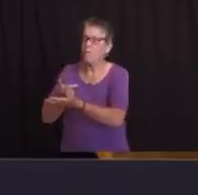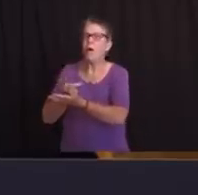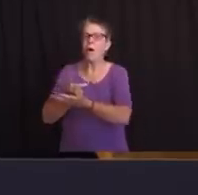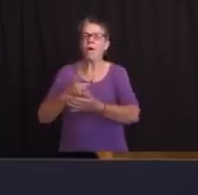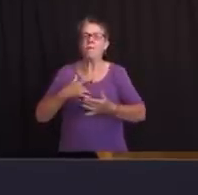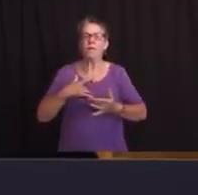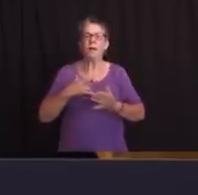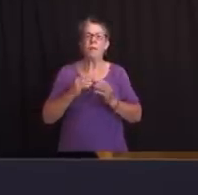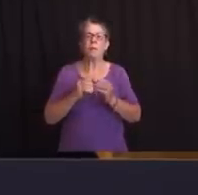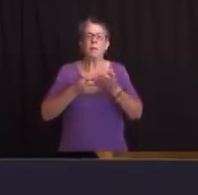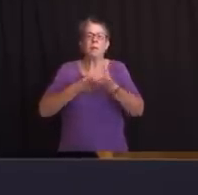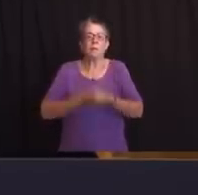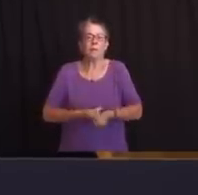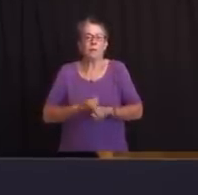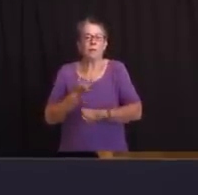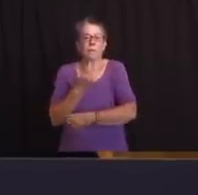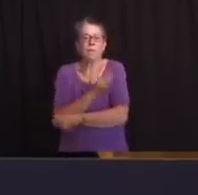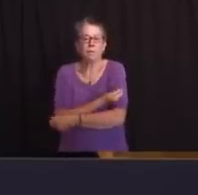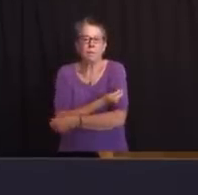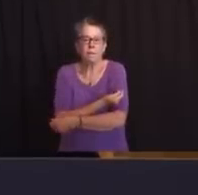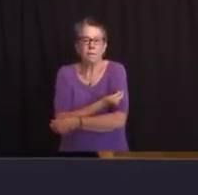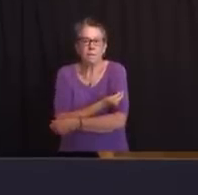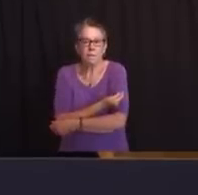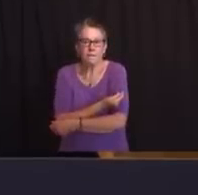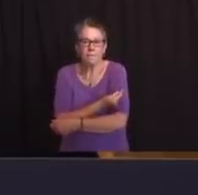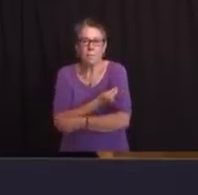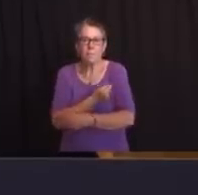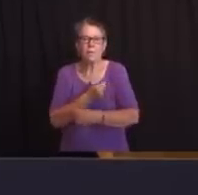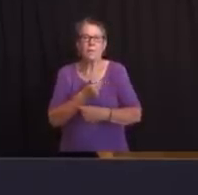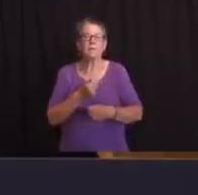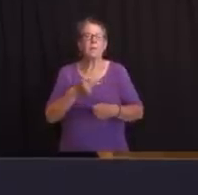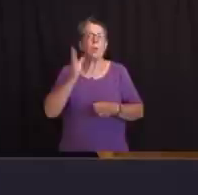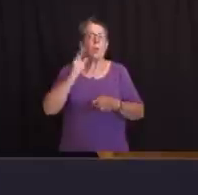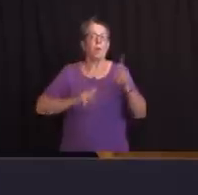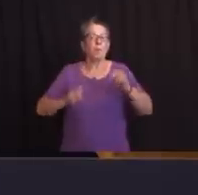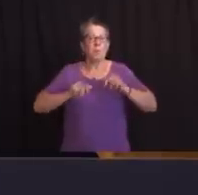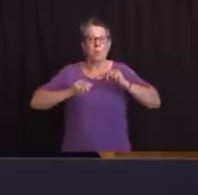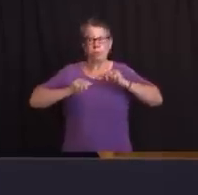agreement on how big that bump would be. But does that sound fair? Ed, would you agree with that?